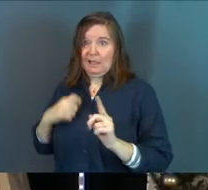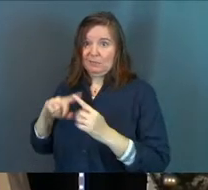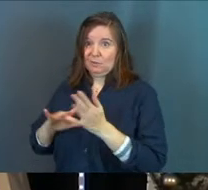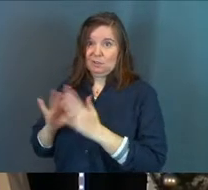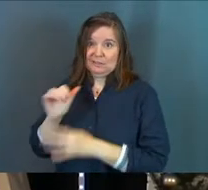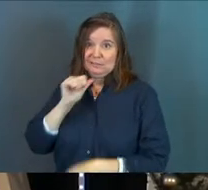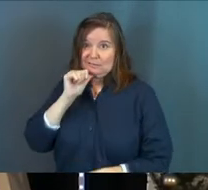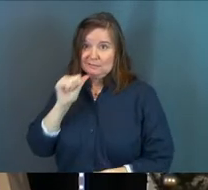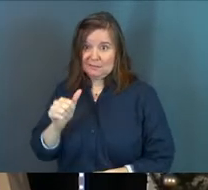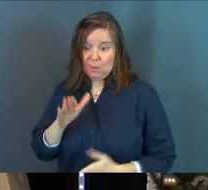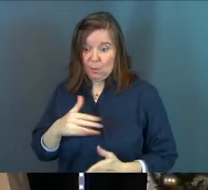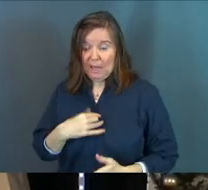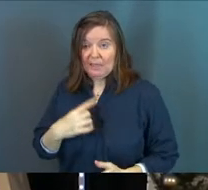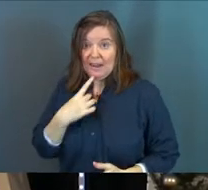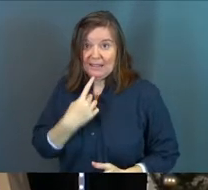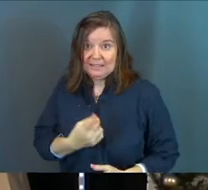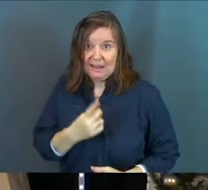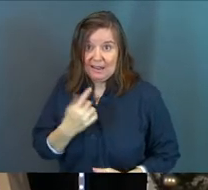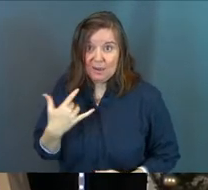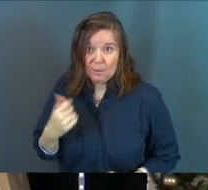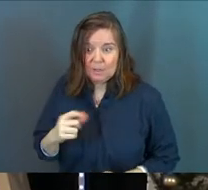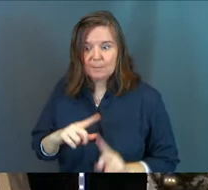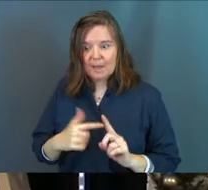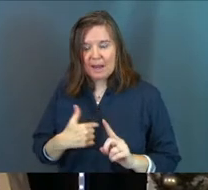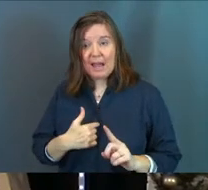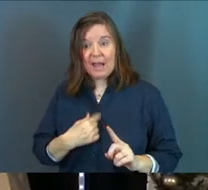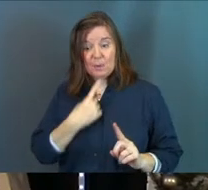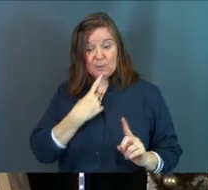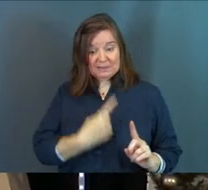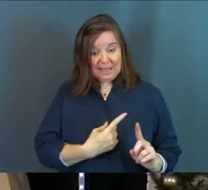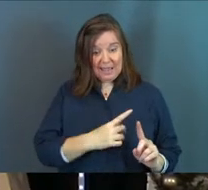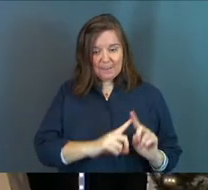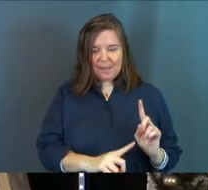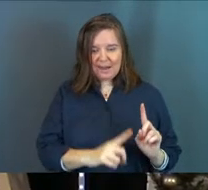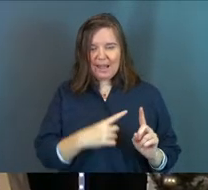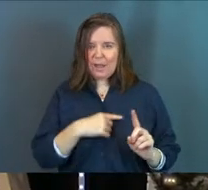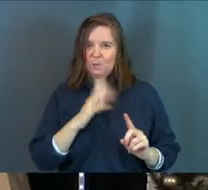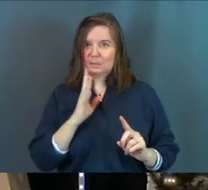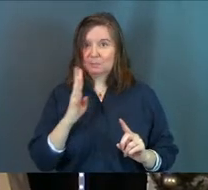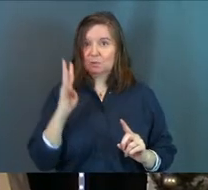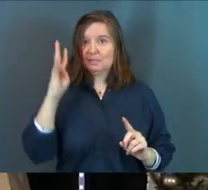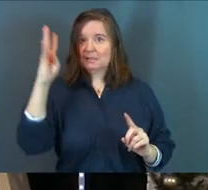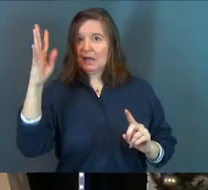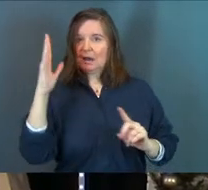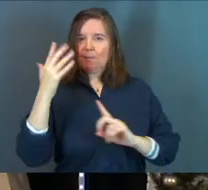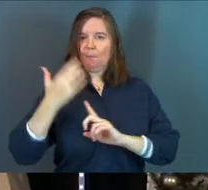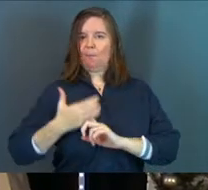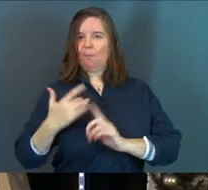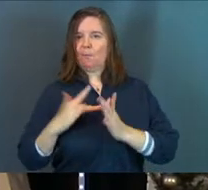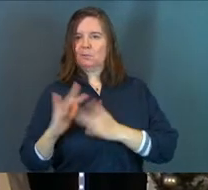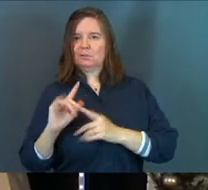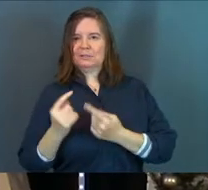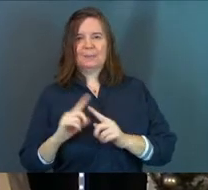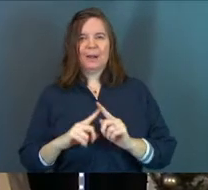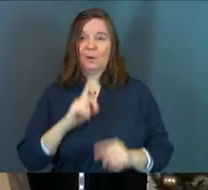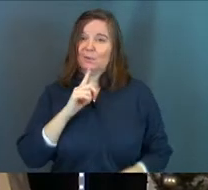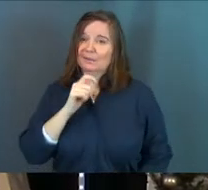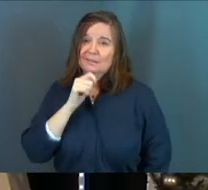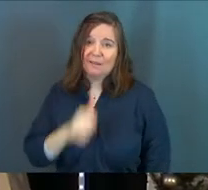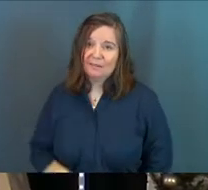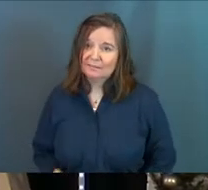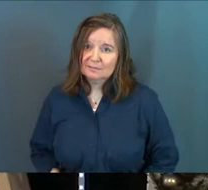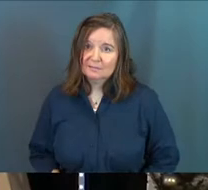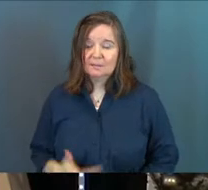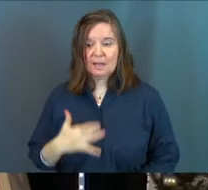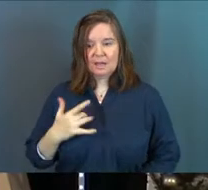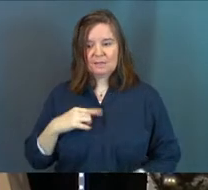to Jesus Christ the way that I had said, but I was saying that I was, and I was pretending that I was on the Jesus team, and I wasn't.